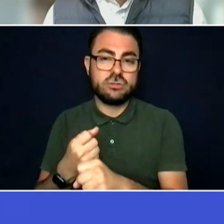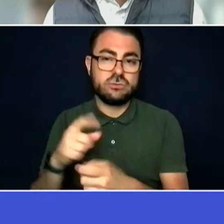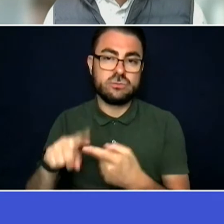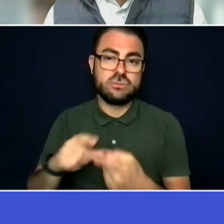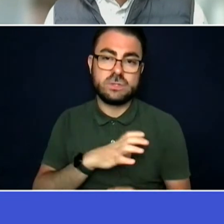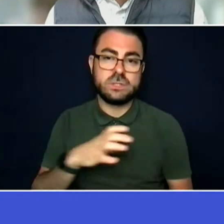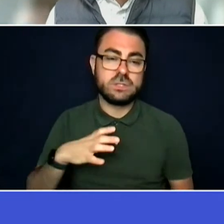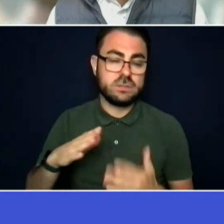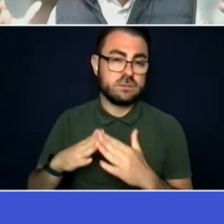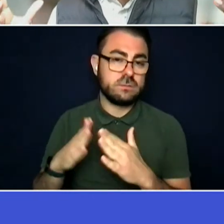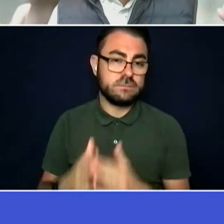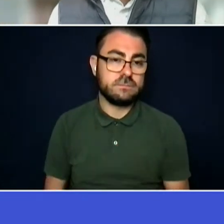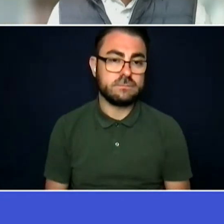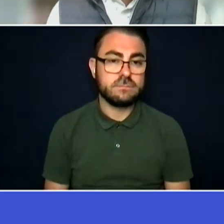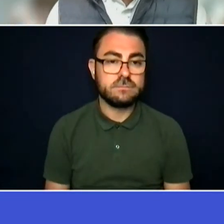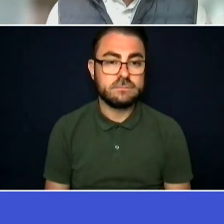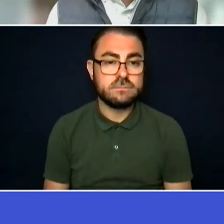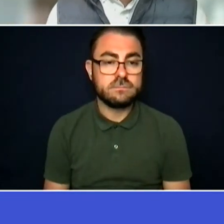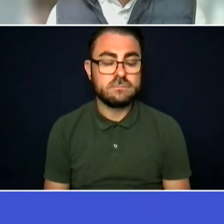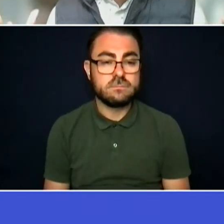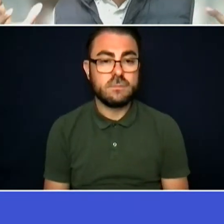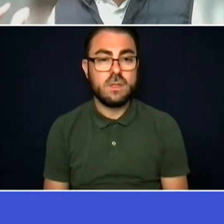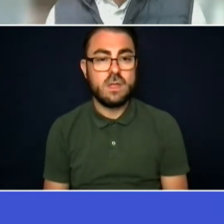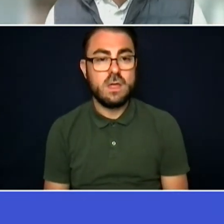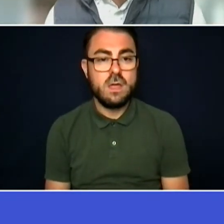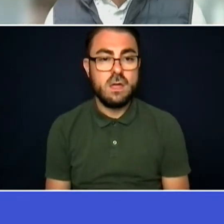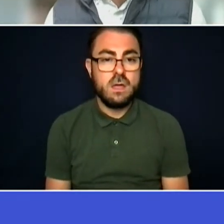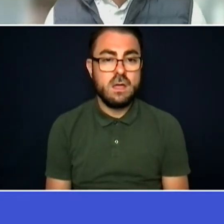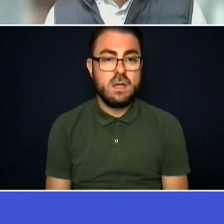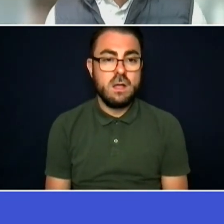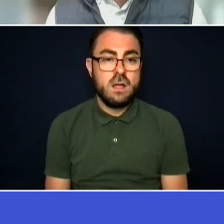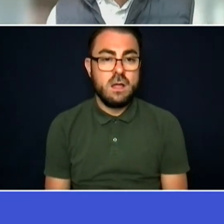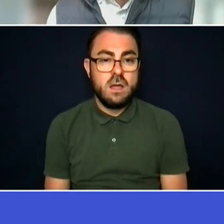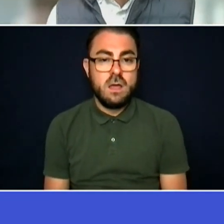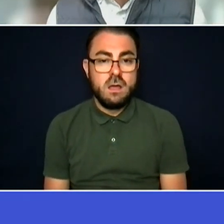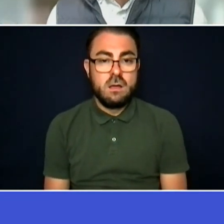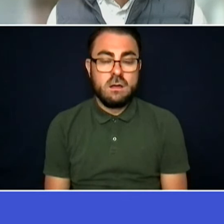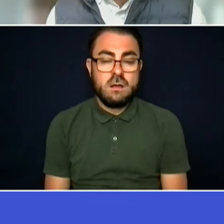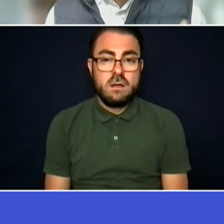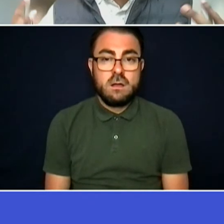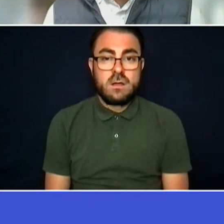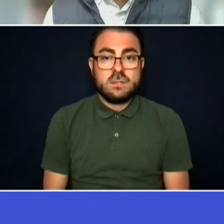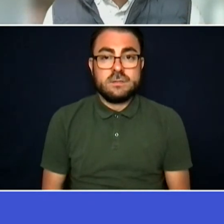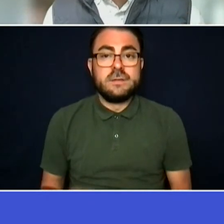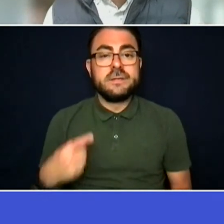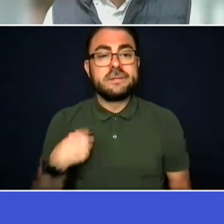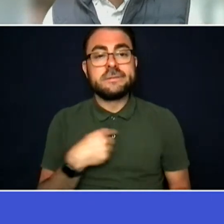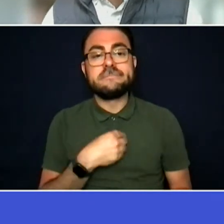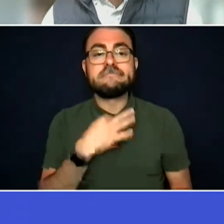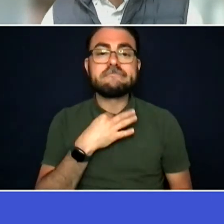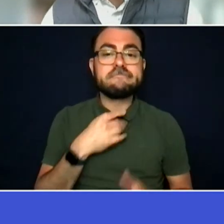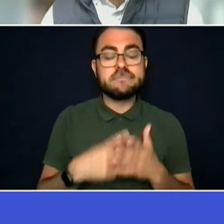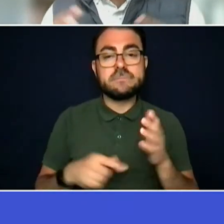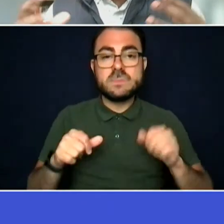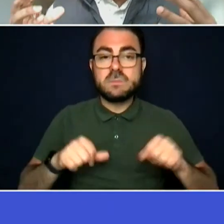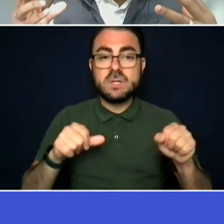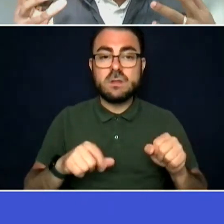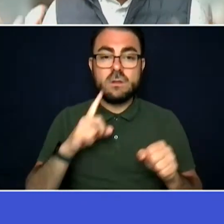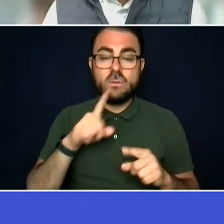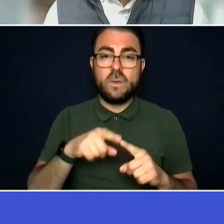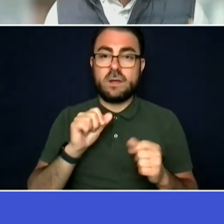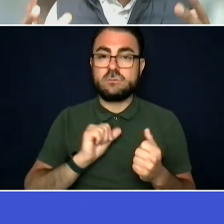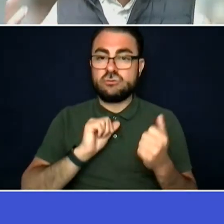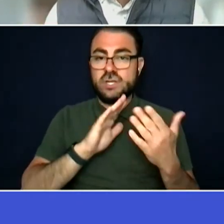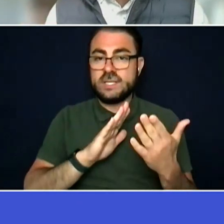So for all of this, we want to ultimately hear what's possible when we invest in community grounded solutions to address the climate crisis. And